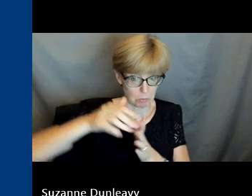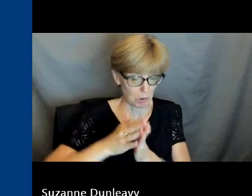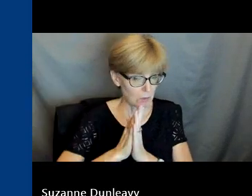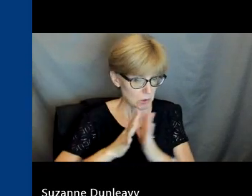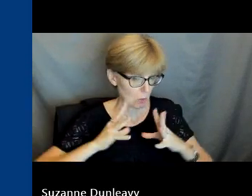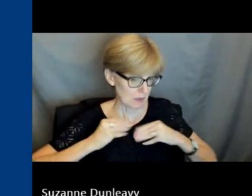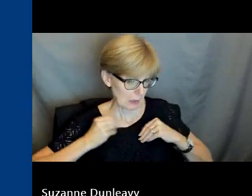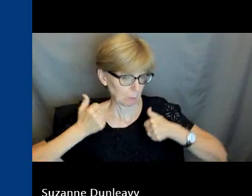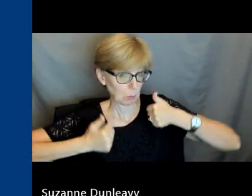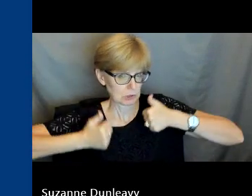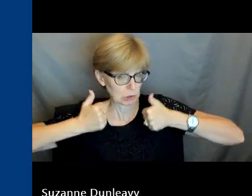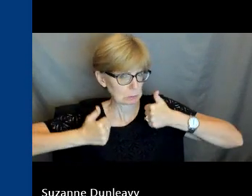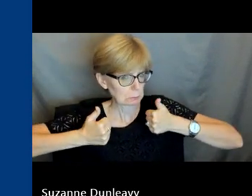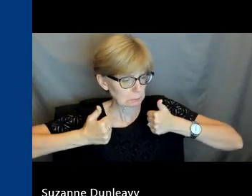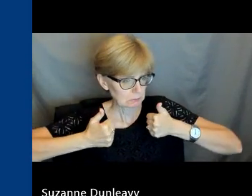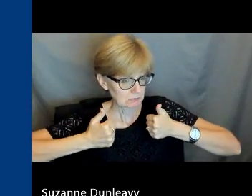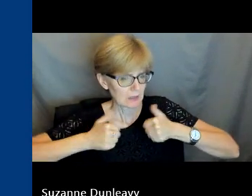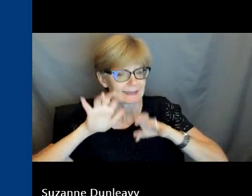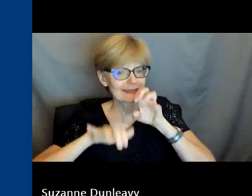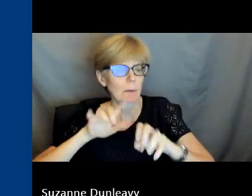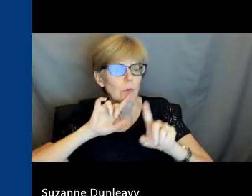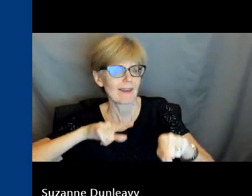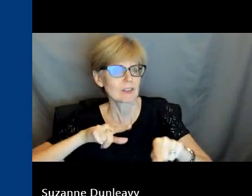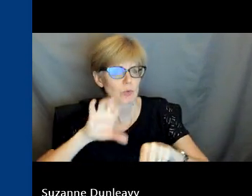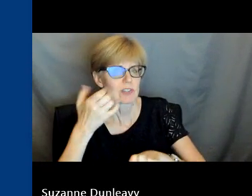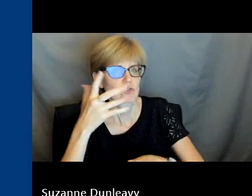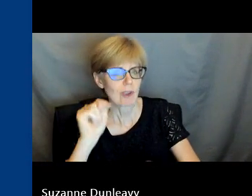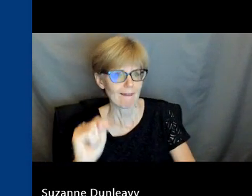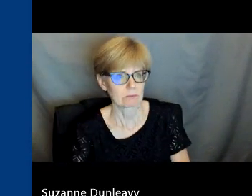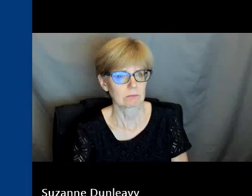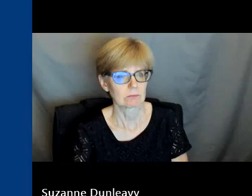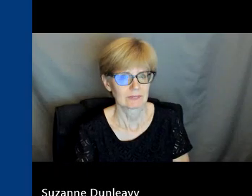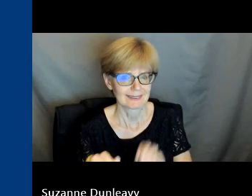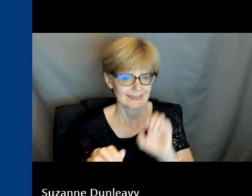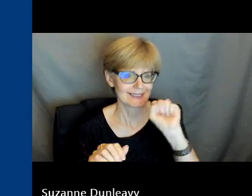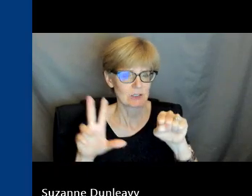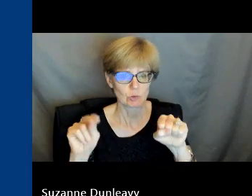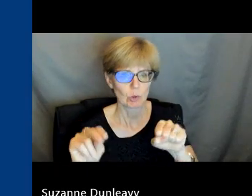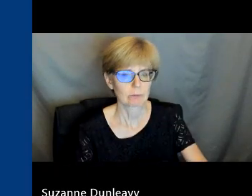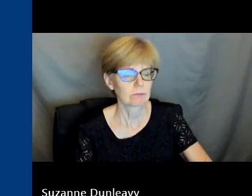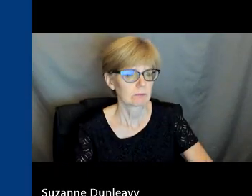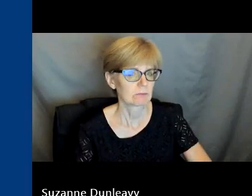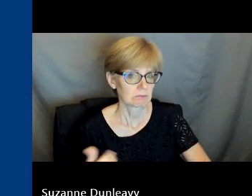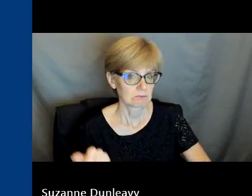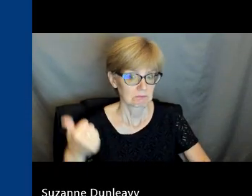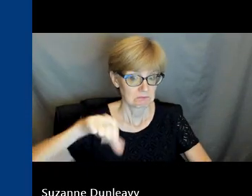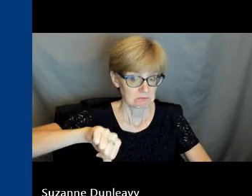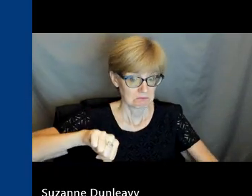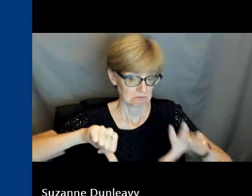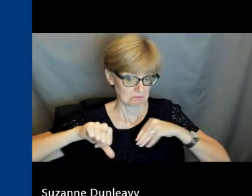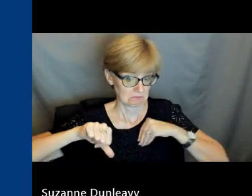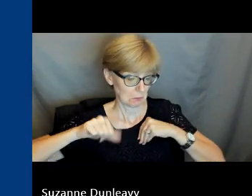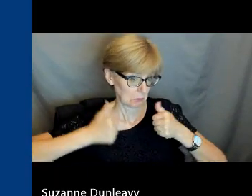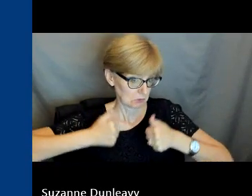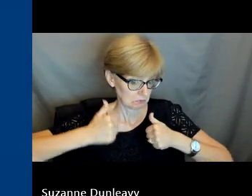the request? Feel free to pop that in the chat with a quick yes or no. Should they deny it or should they accept it?